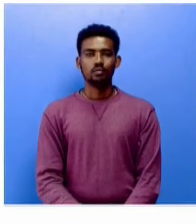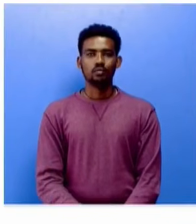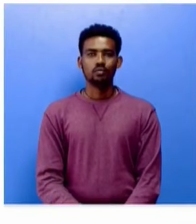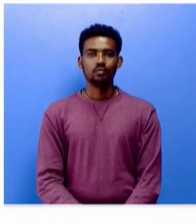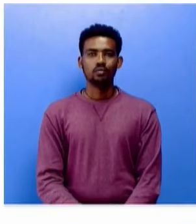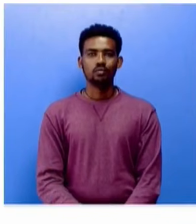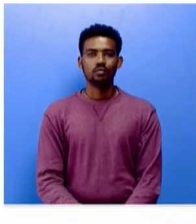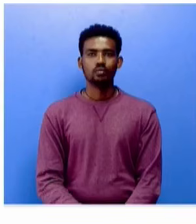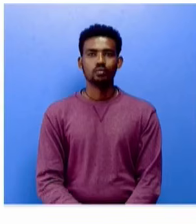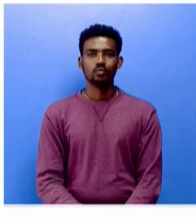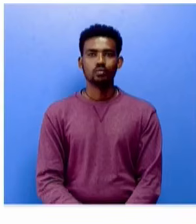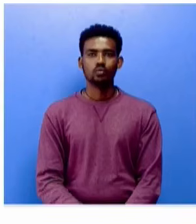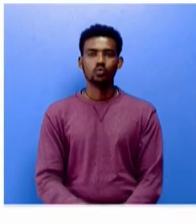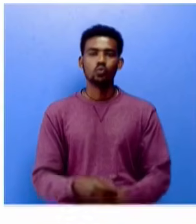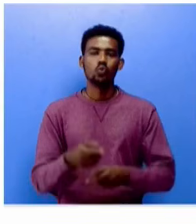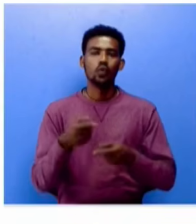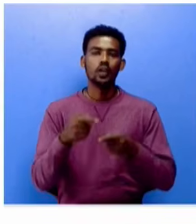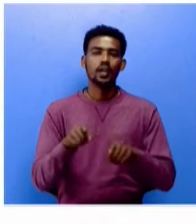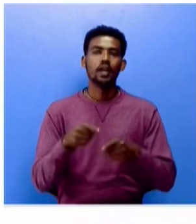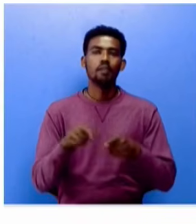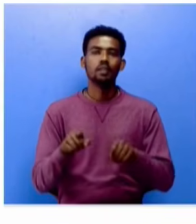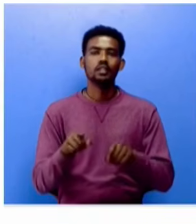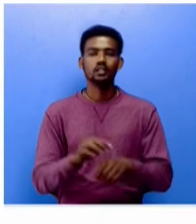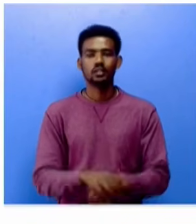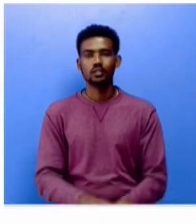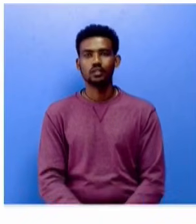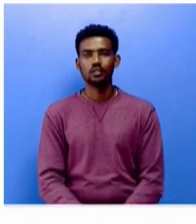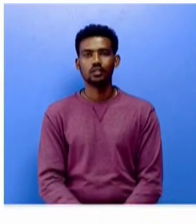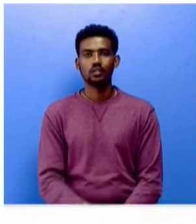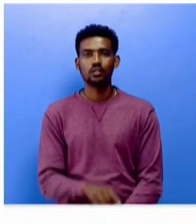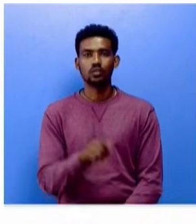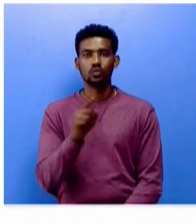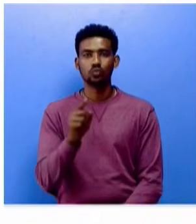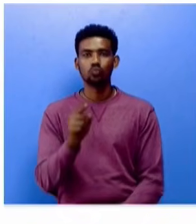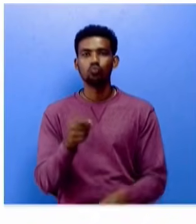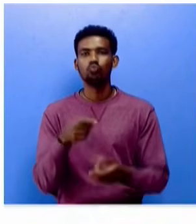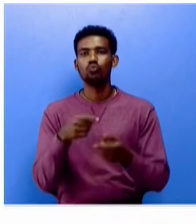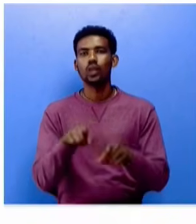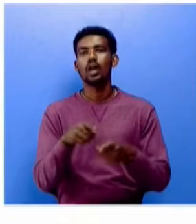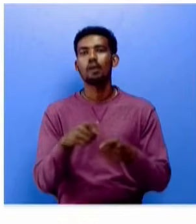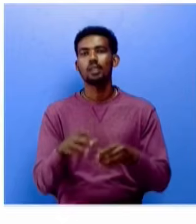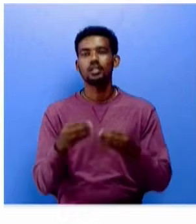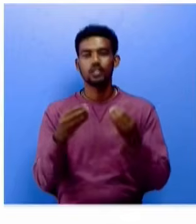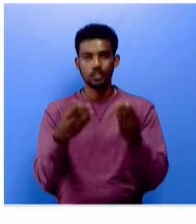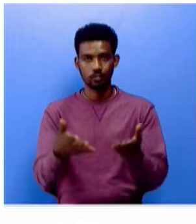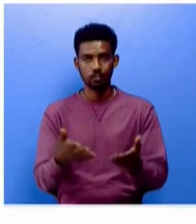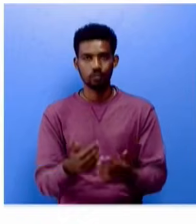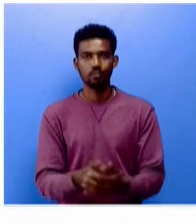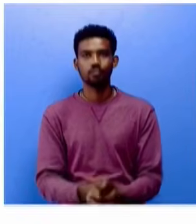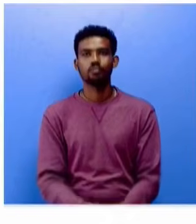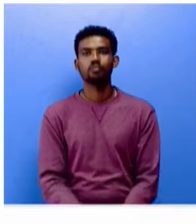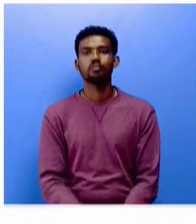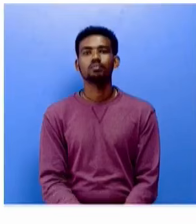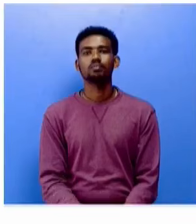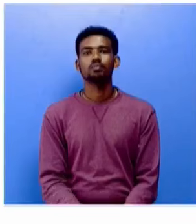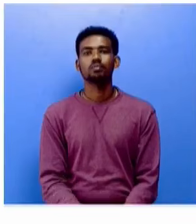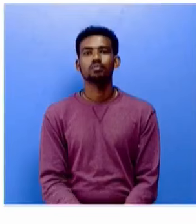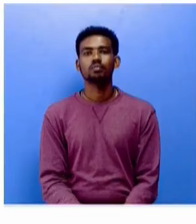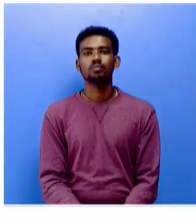to recommend or to give recommendation, or maybe to recommend